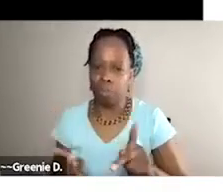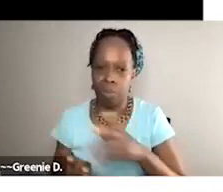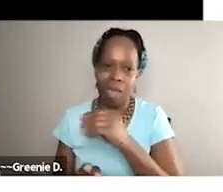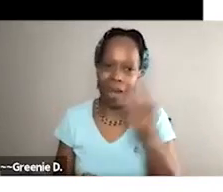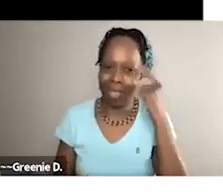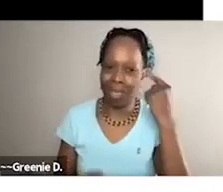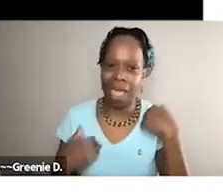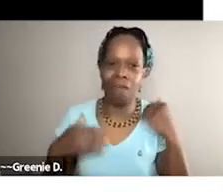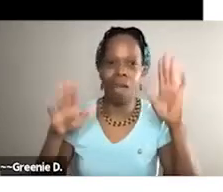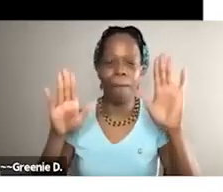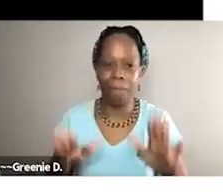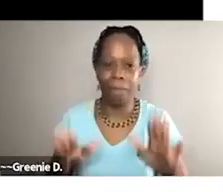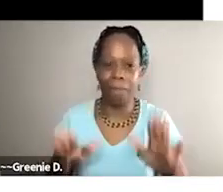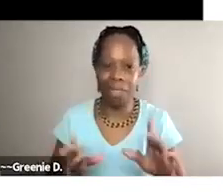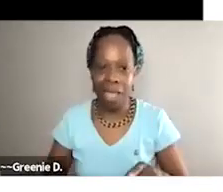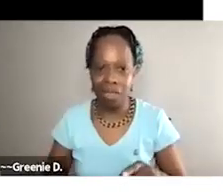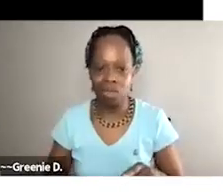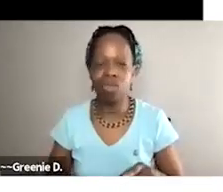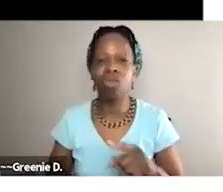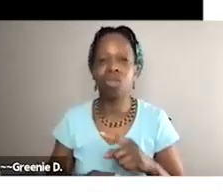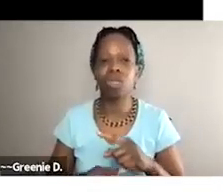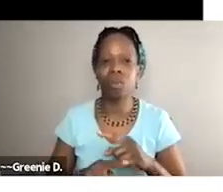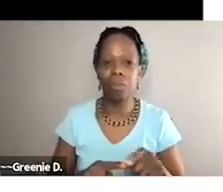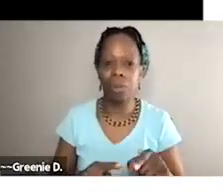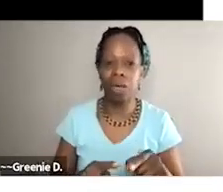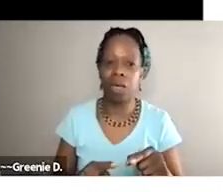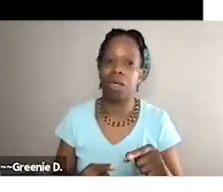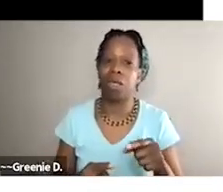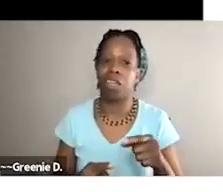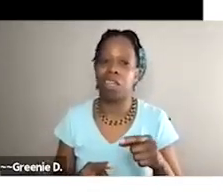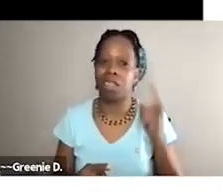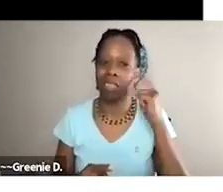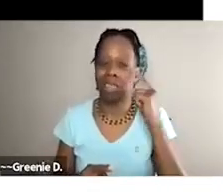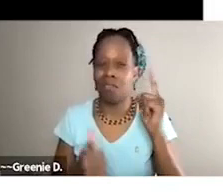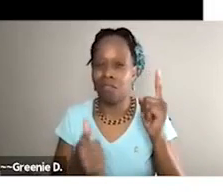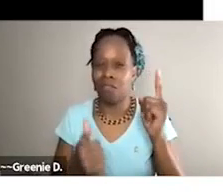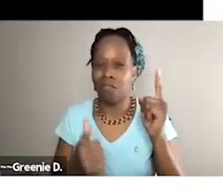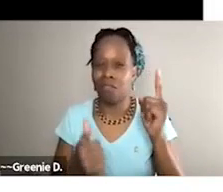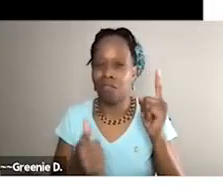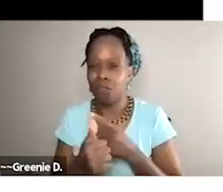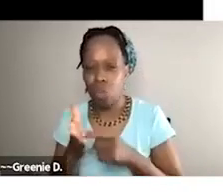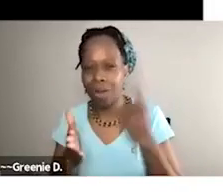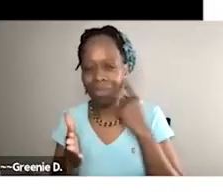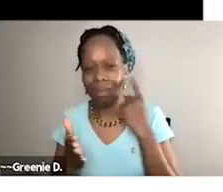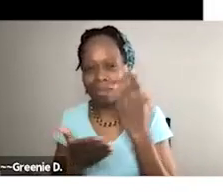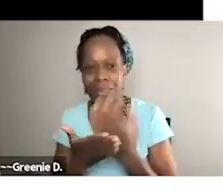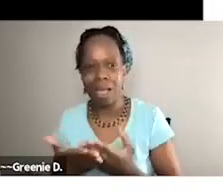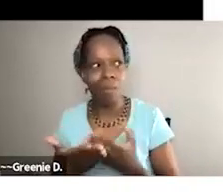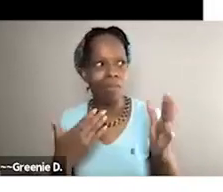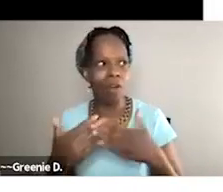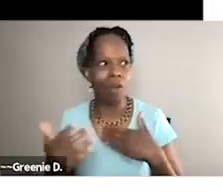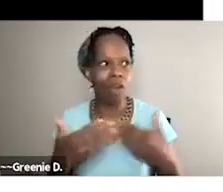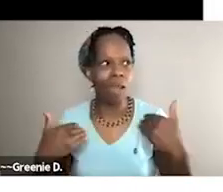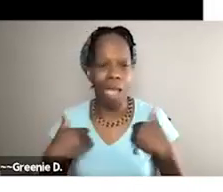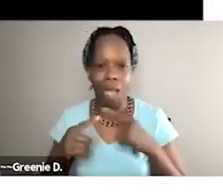there, and it's just a matter of looking and saying, well, what's going to work for me and my students, what's going to work at our school. But there